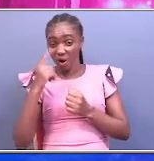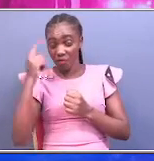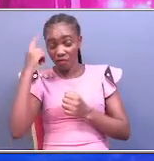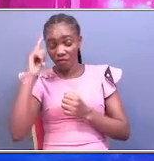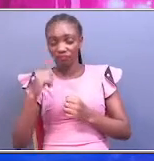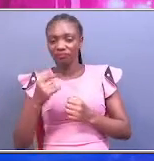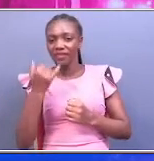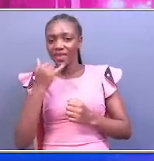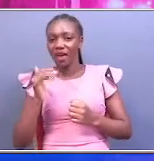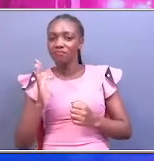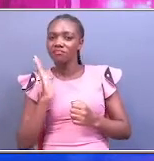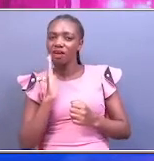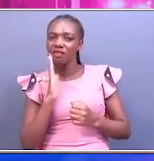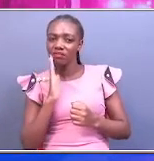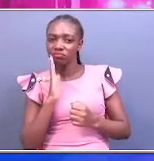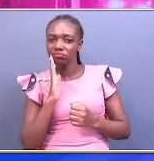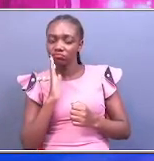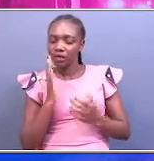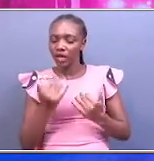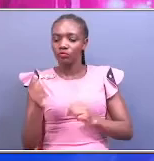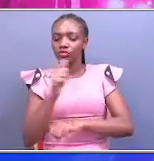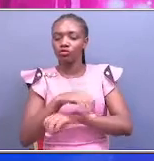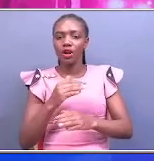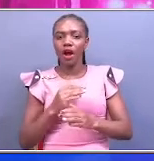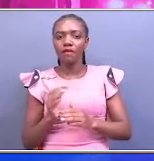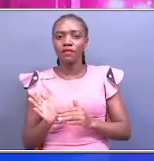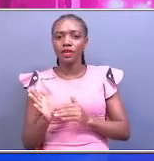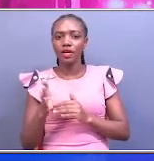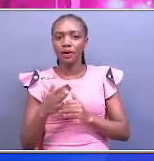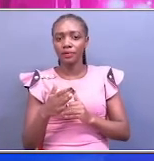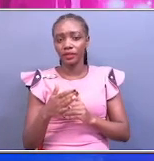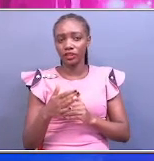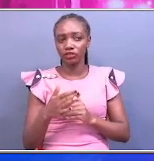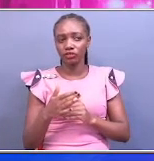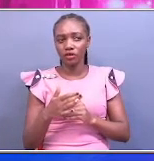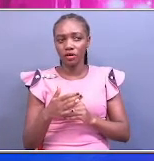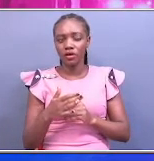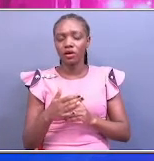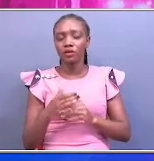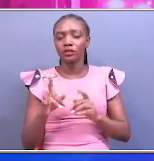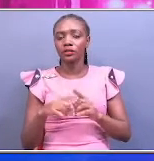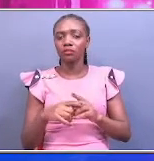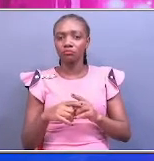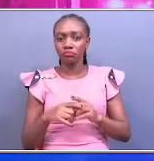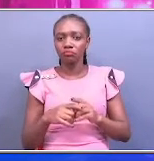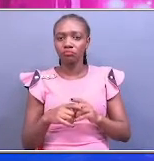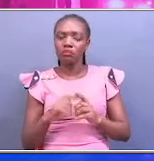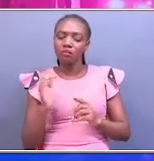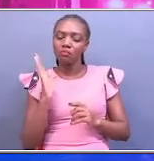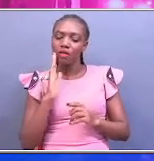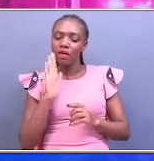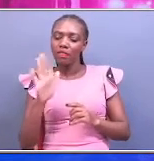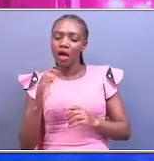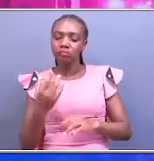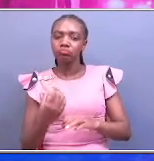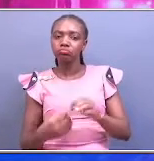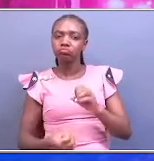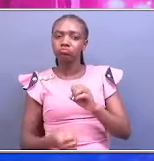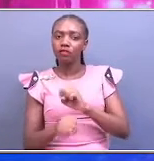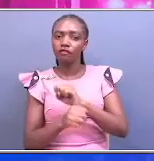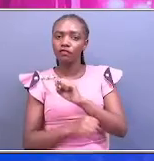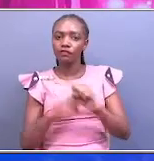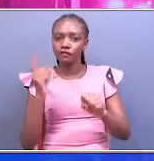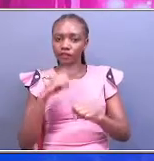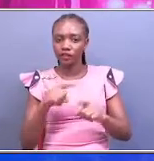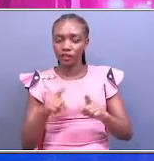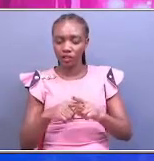offering habitation to these lactating mothers and their innocent infants, and was founded by Mothers Without Borders International and opened its doors